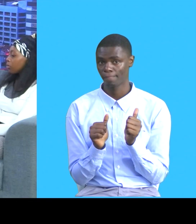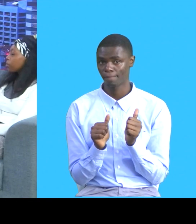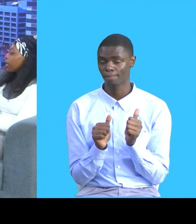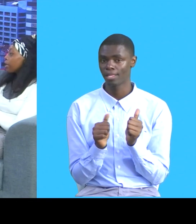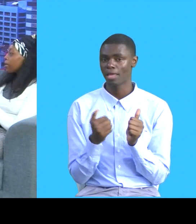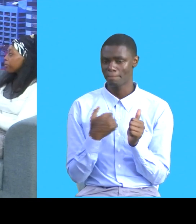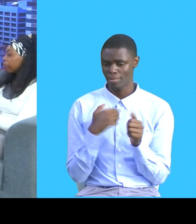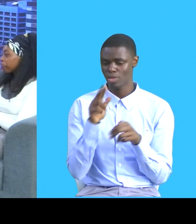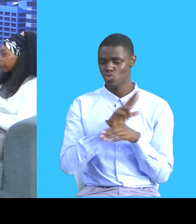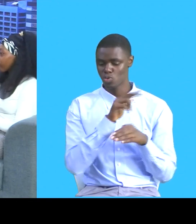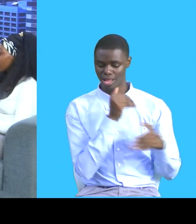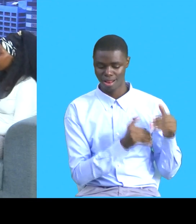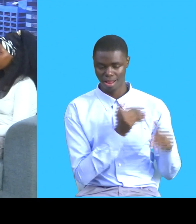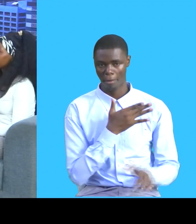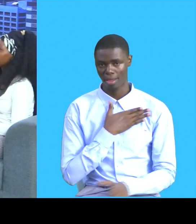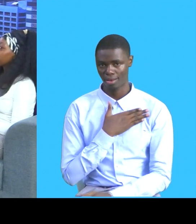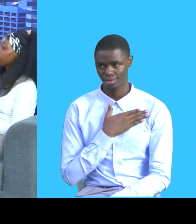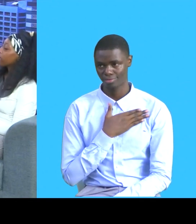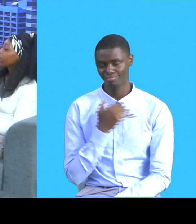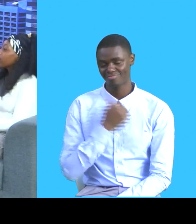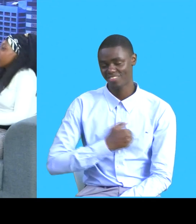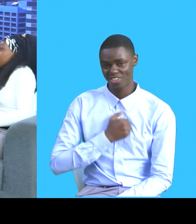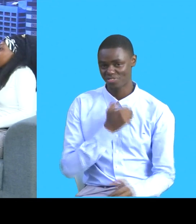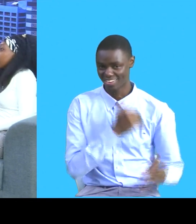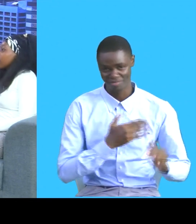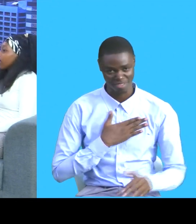I'll use my neighbor. Sorry, my